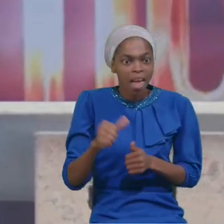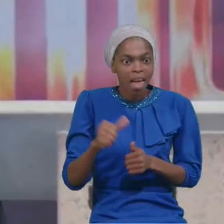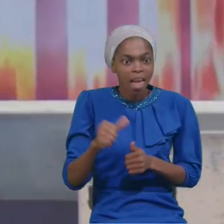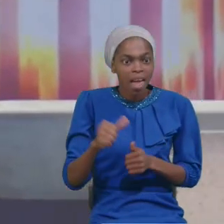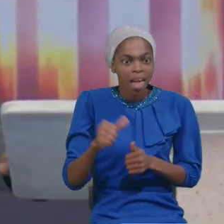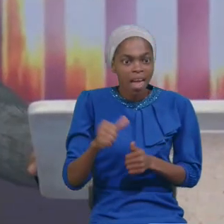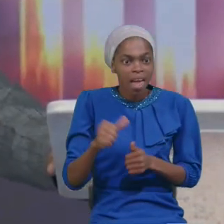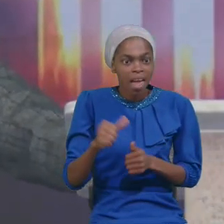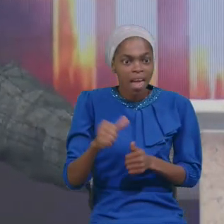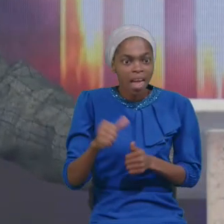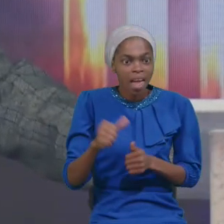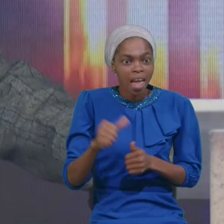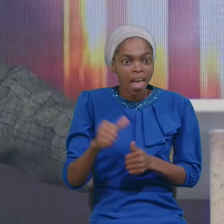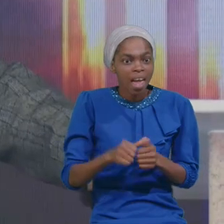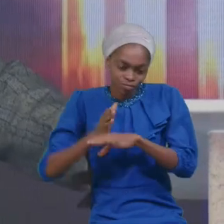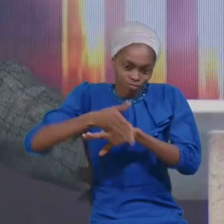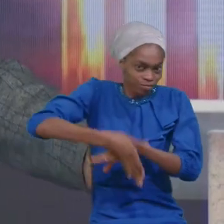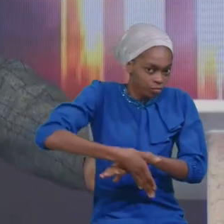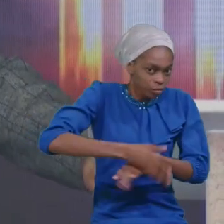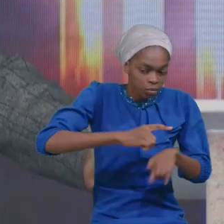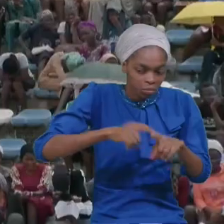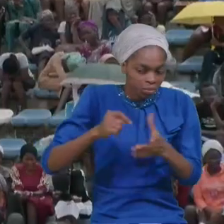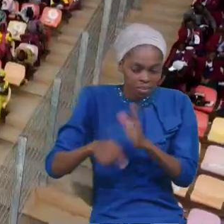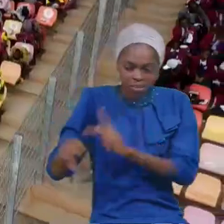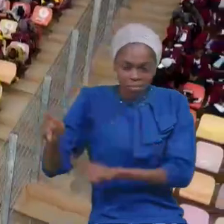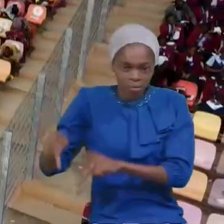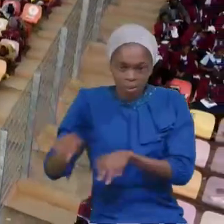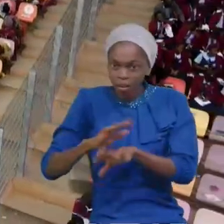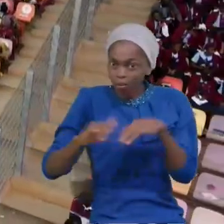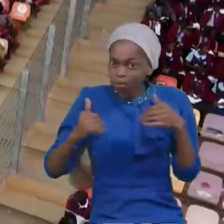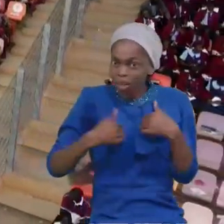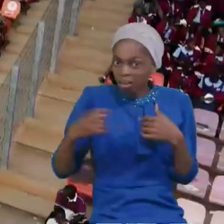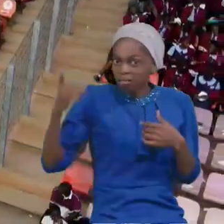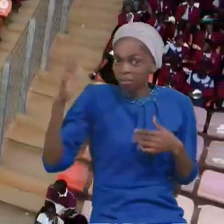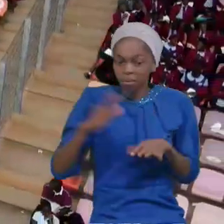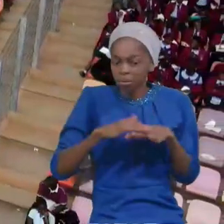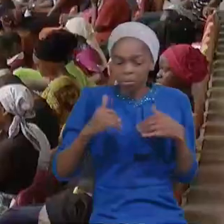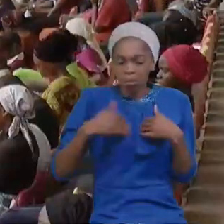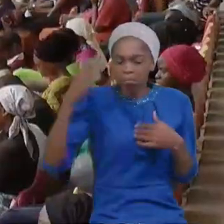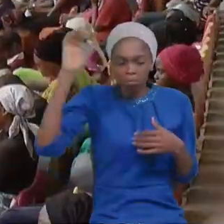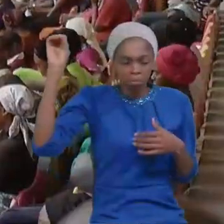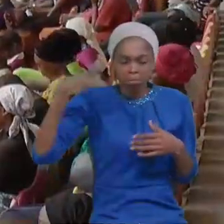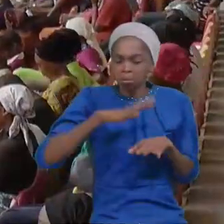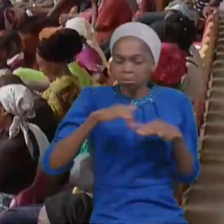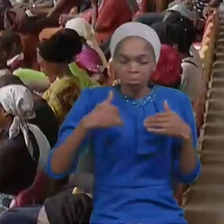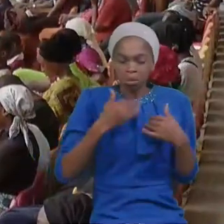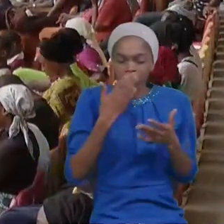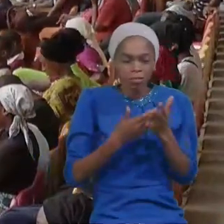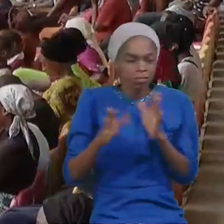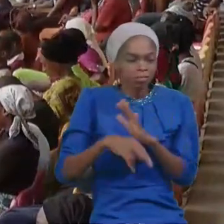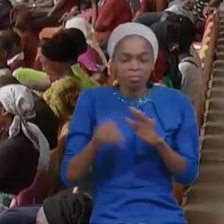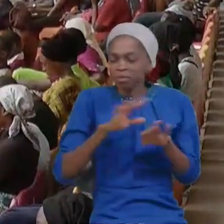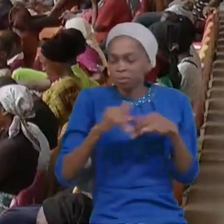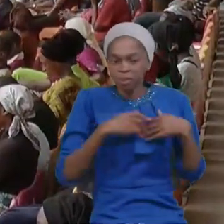grace, goodness, and the gift of God, there's a point they get to and the water closes in on